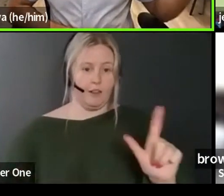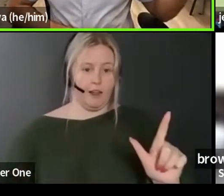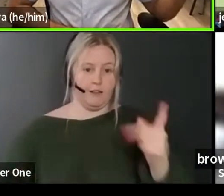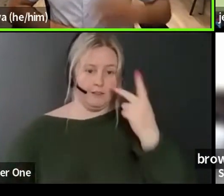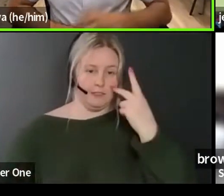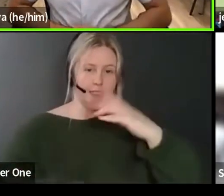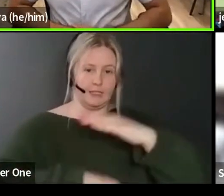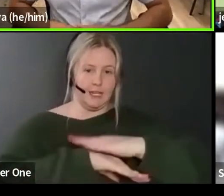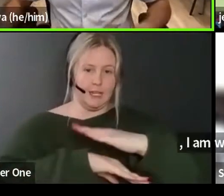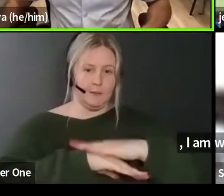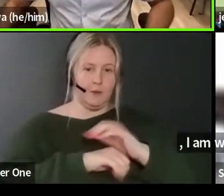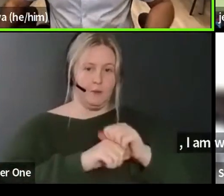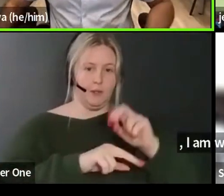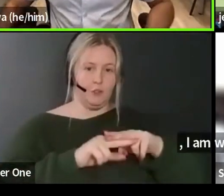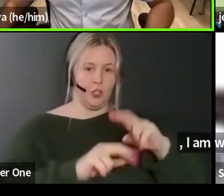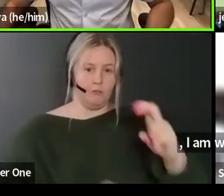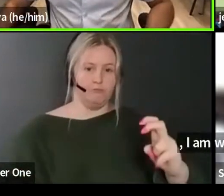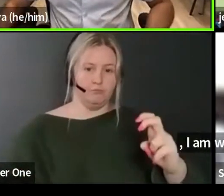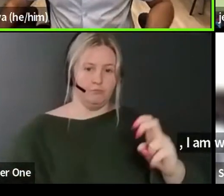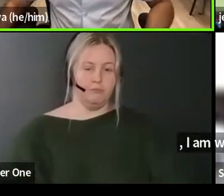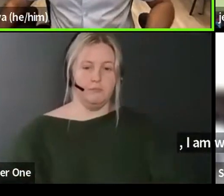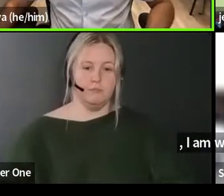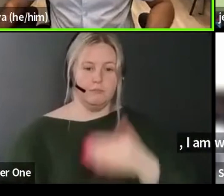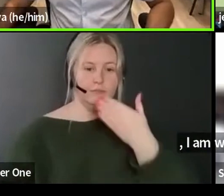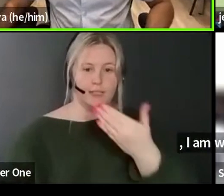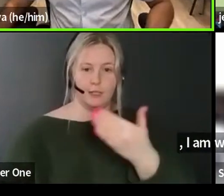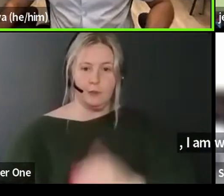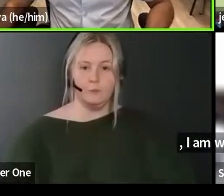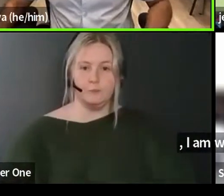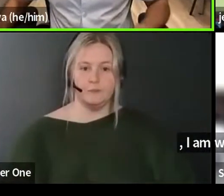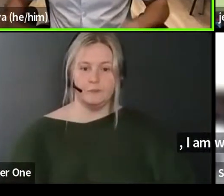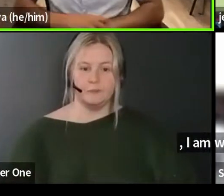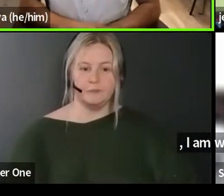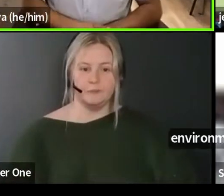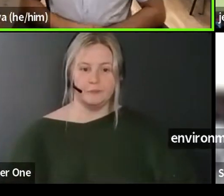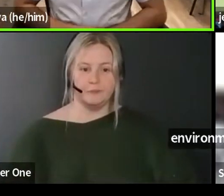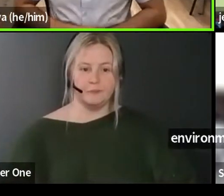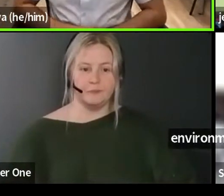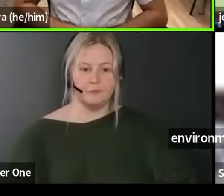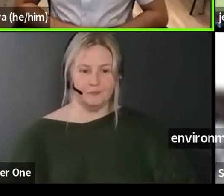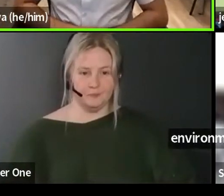a table with a chair visible. Thank you.